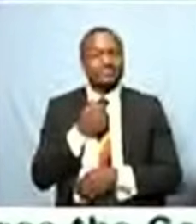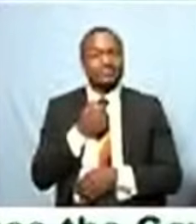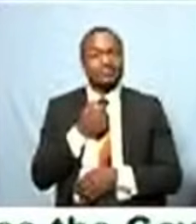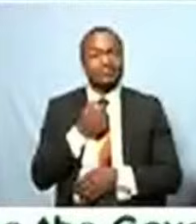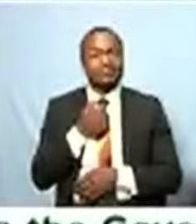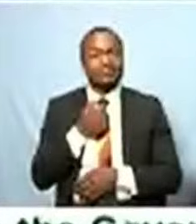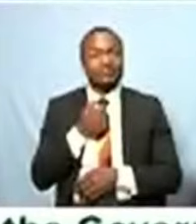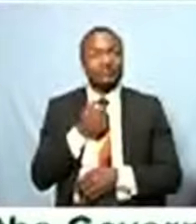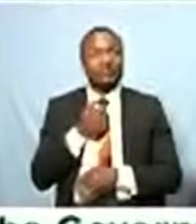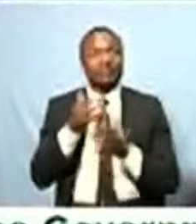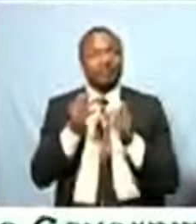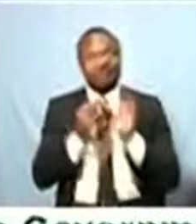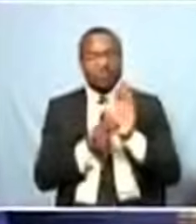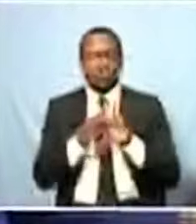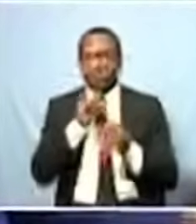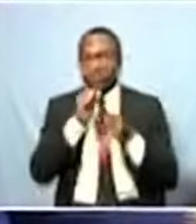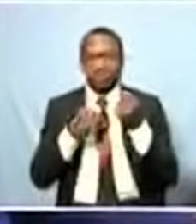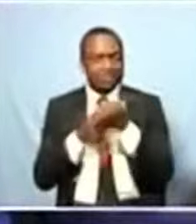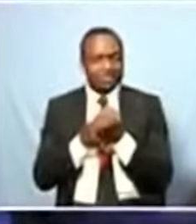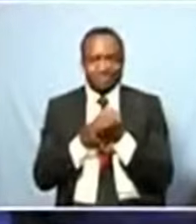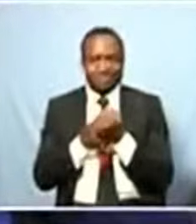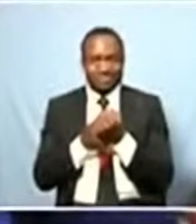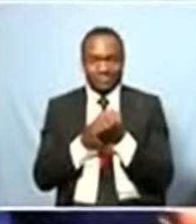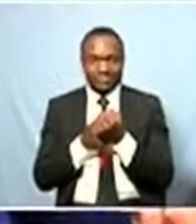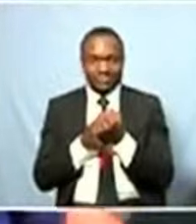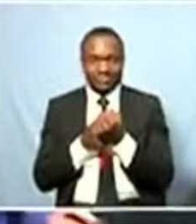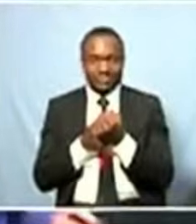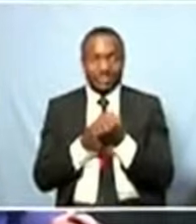to indicate that we do not support